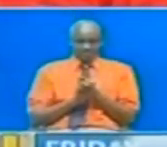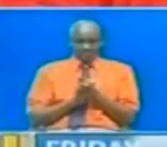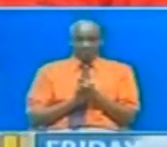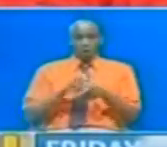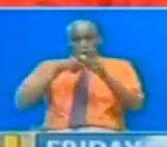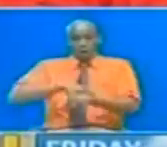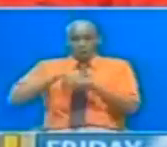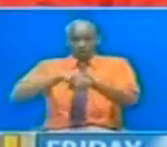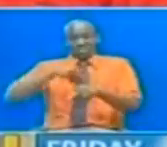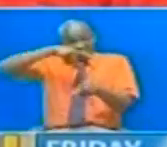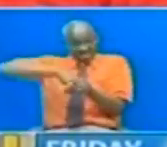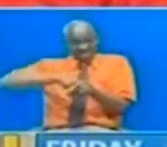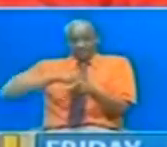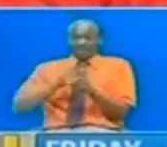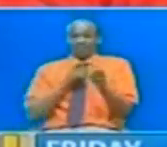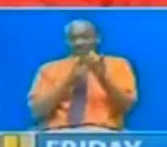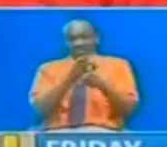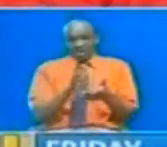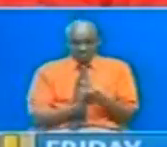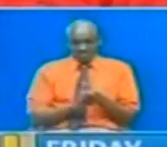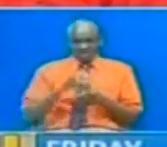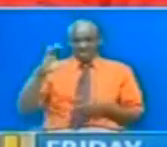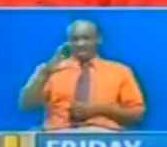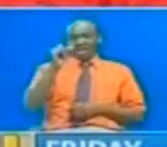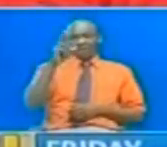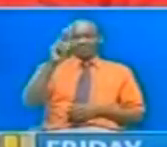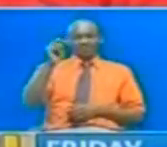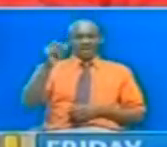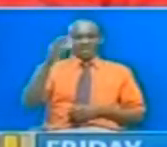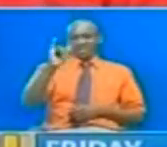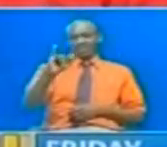calvary, calvary, which is which, Willis?